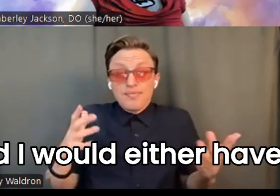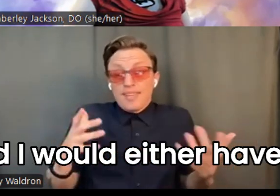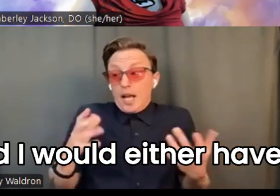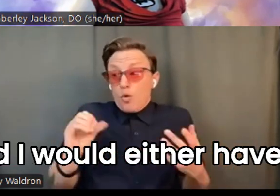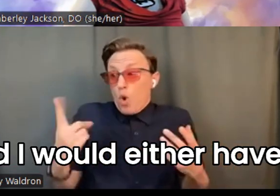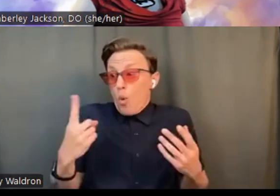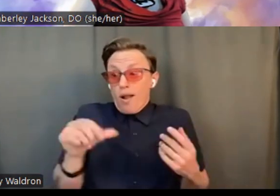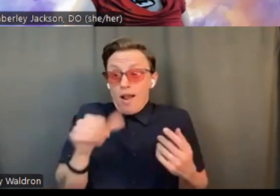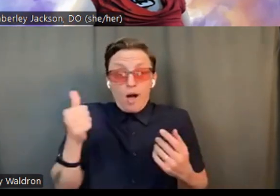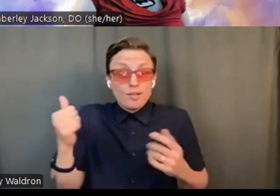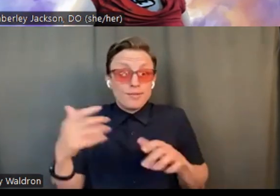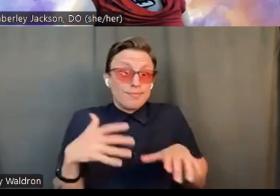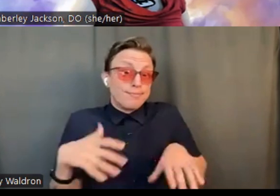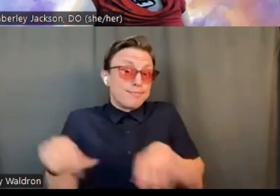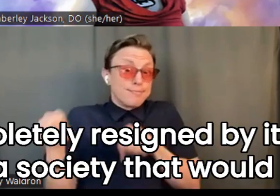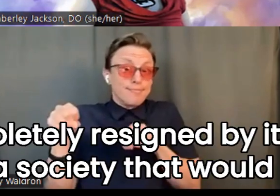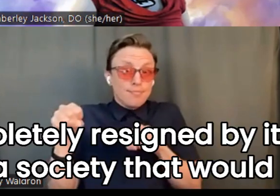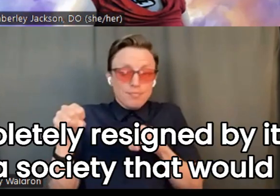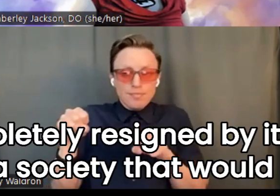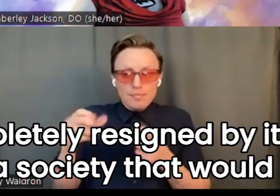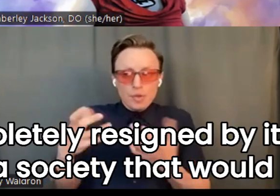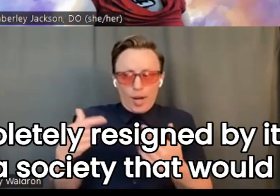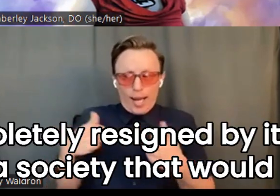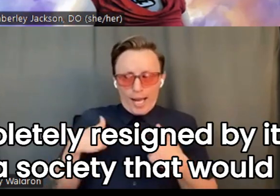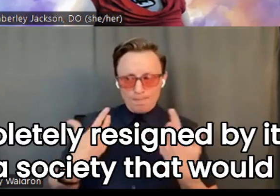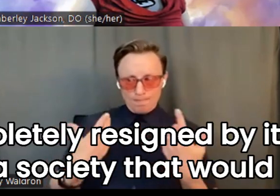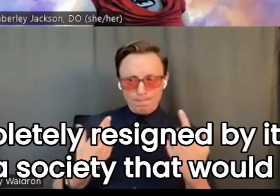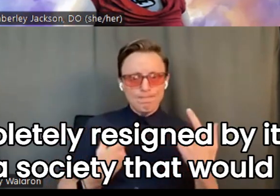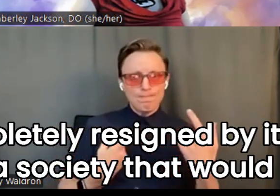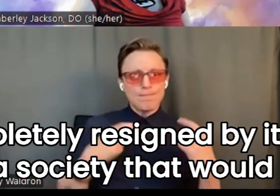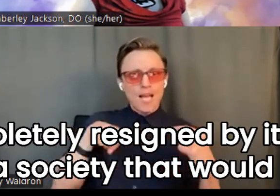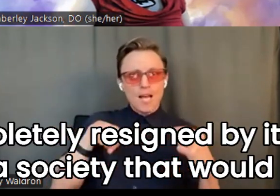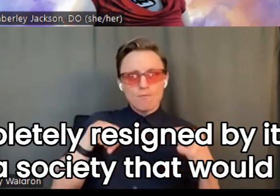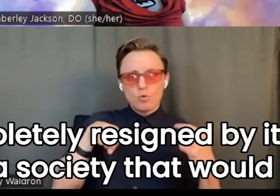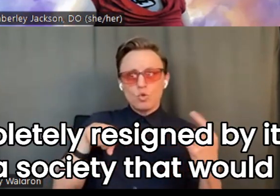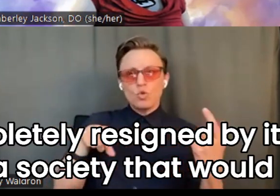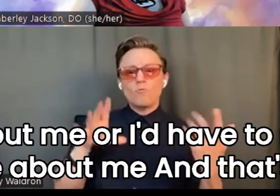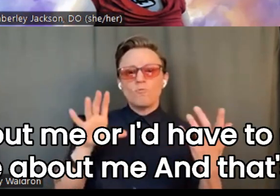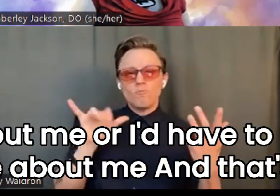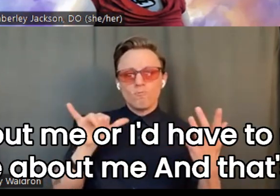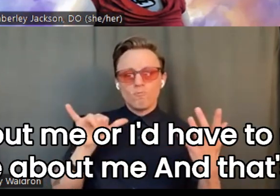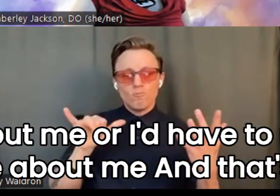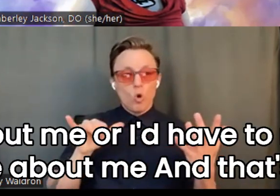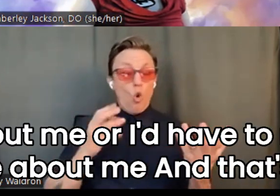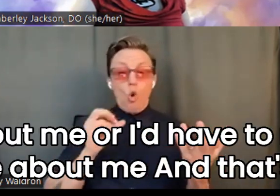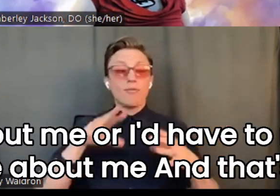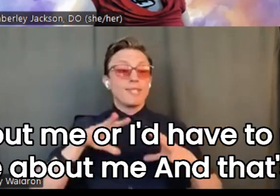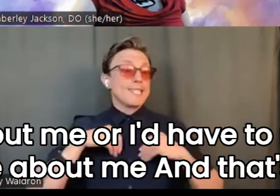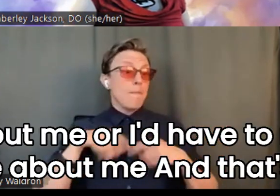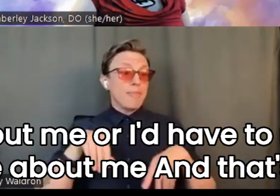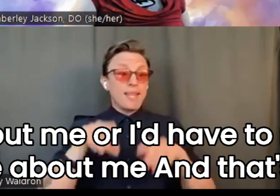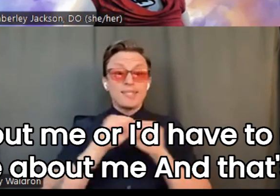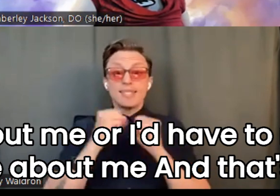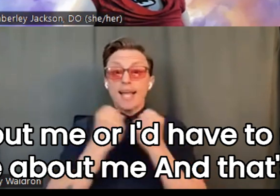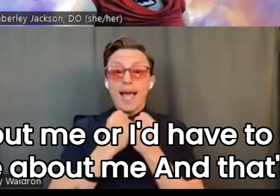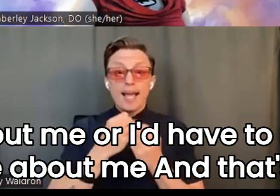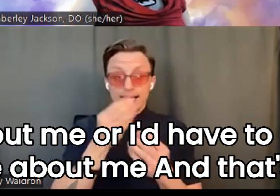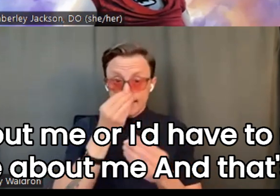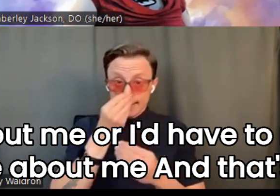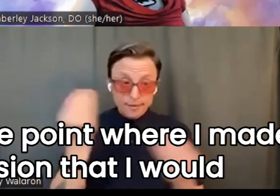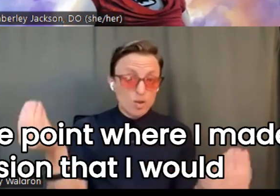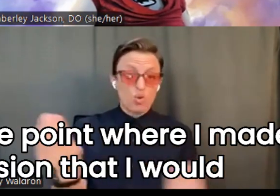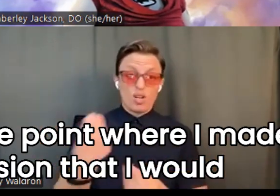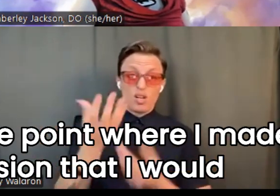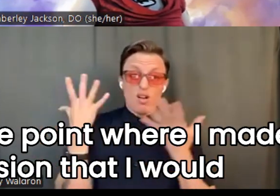would either have to completely resign myself to living in a society that would never care about me, or I'd have to make them care about me.